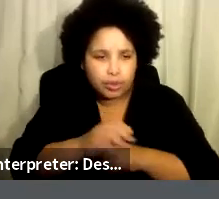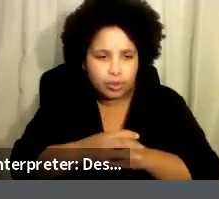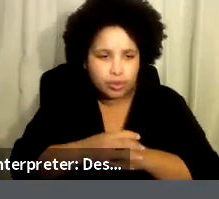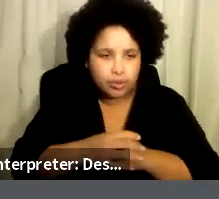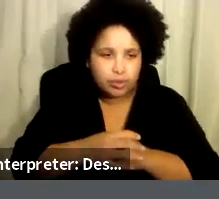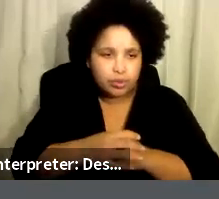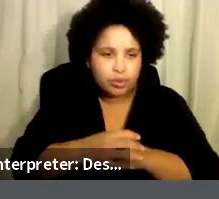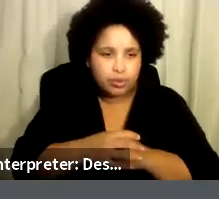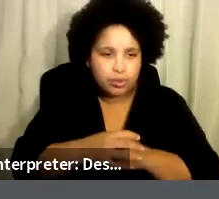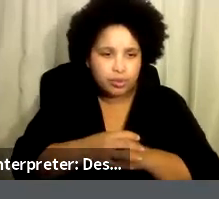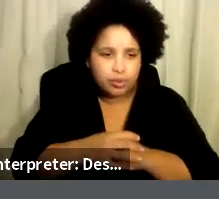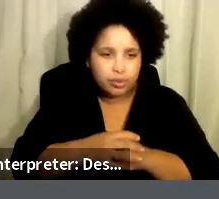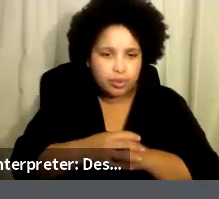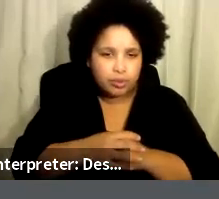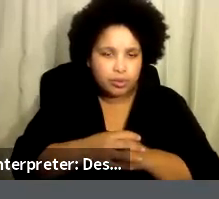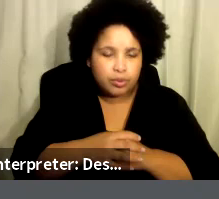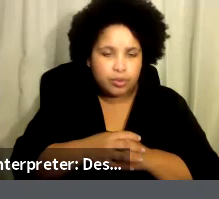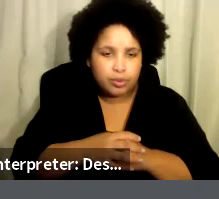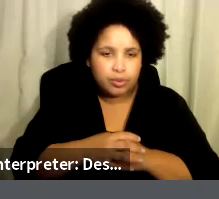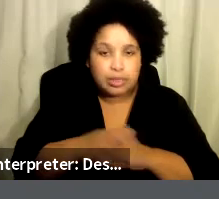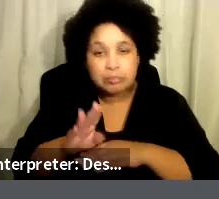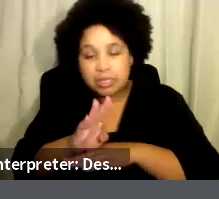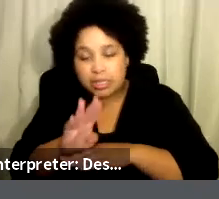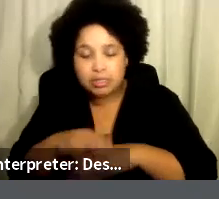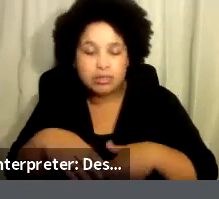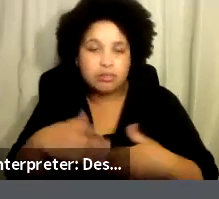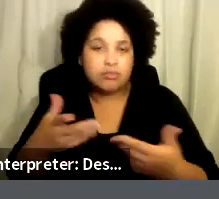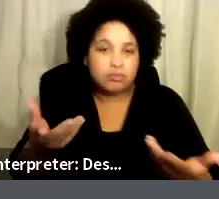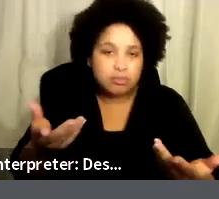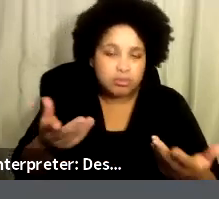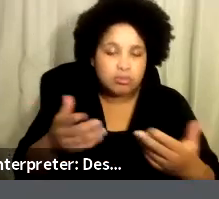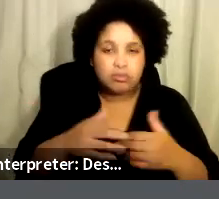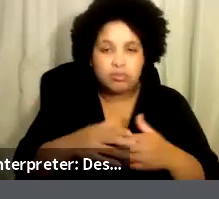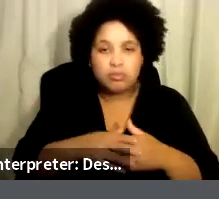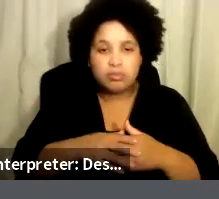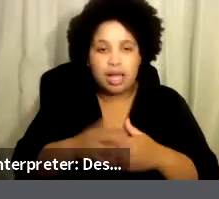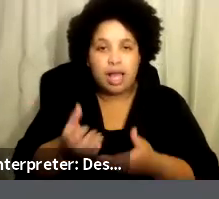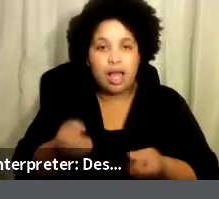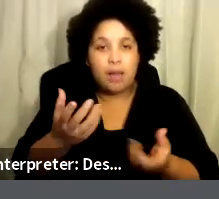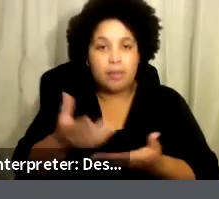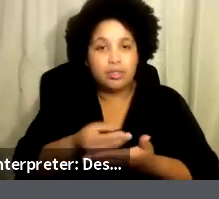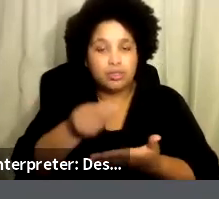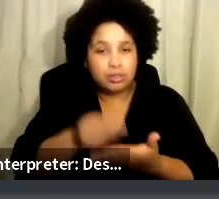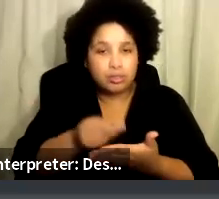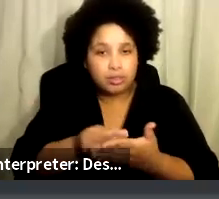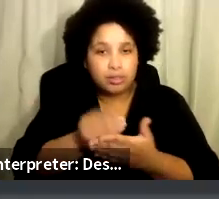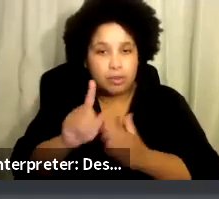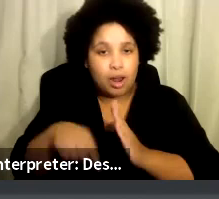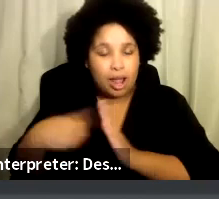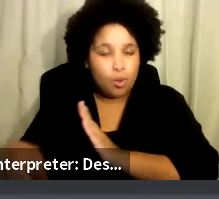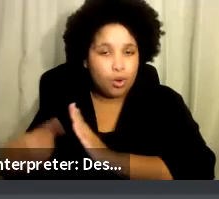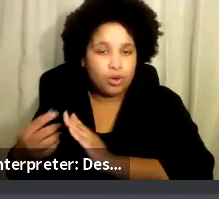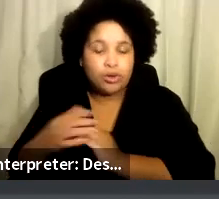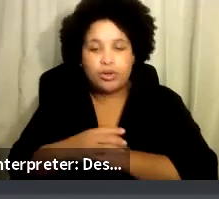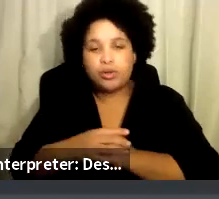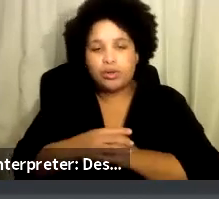what the parent is working at, like the business, the rate of pay, how often. This is the